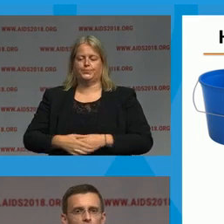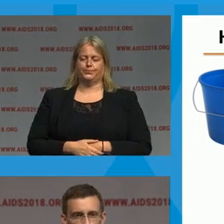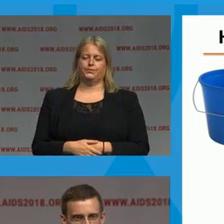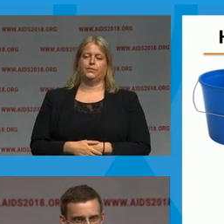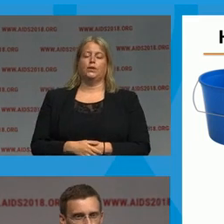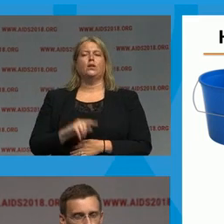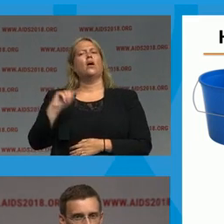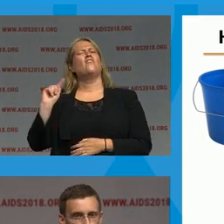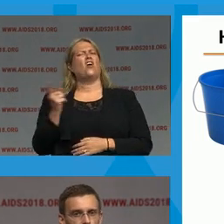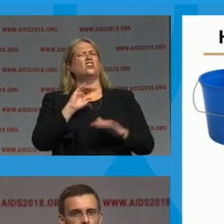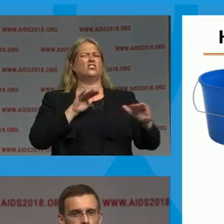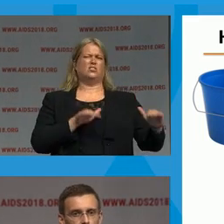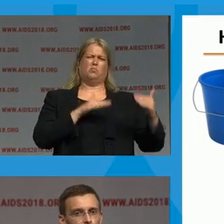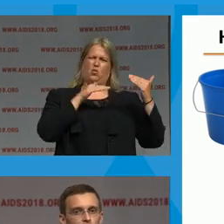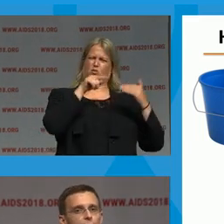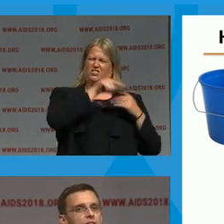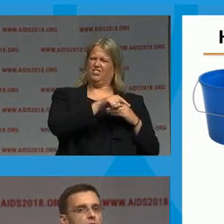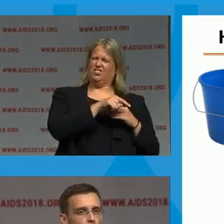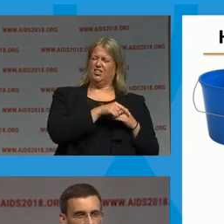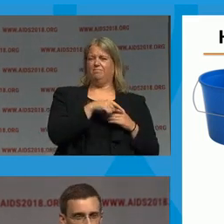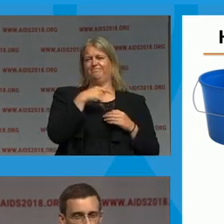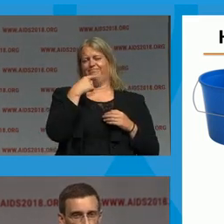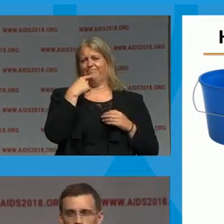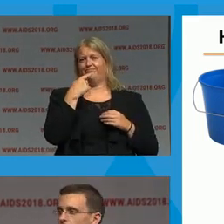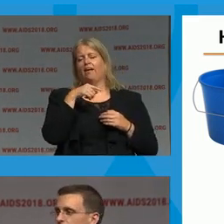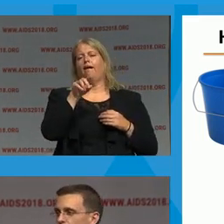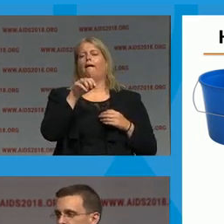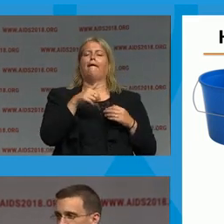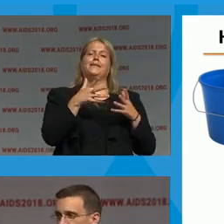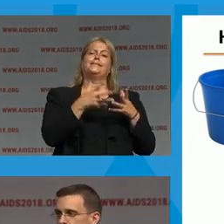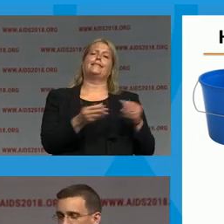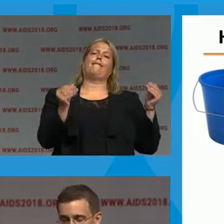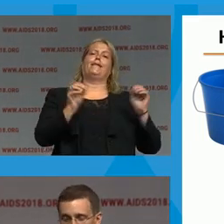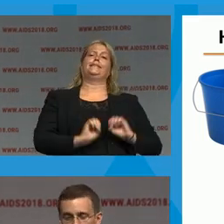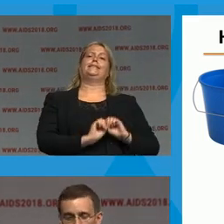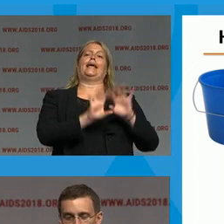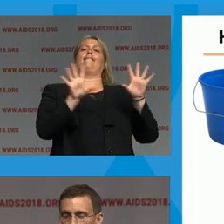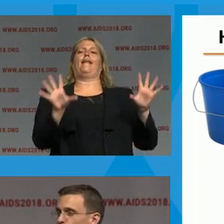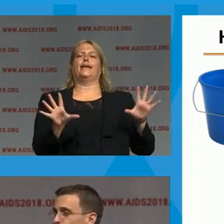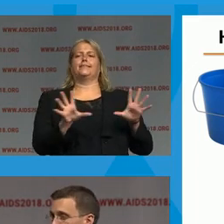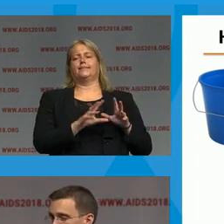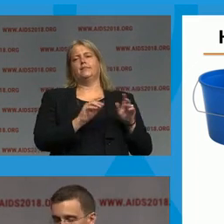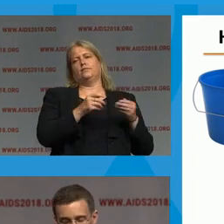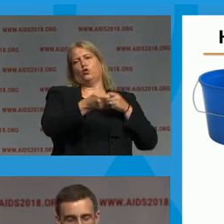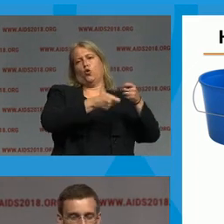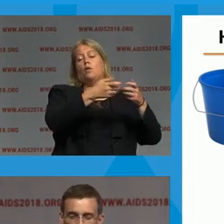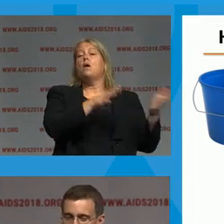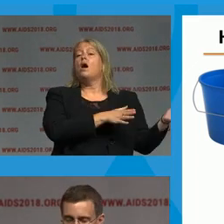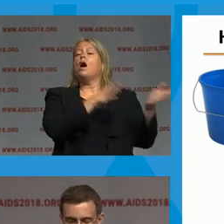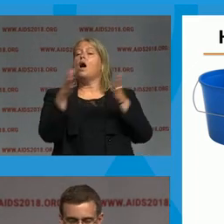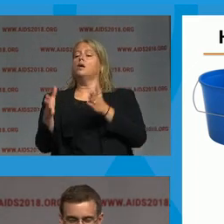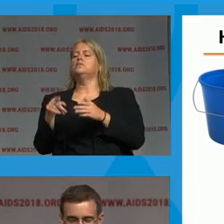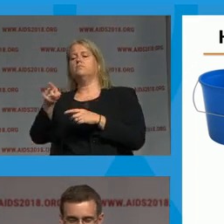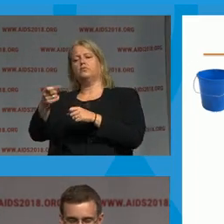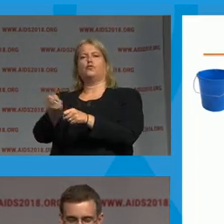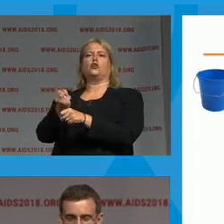is what you probably have heard of, referred to as sterilizing cure, and the second is more of a functional cure or